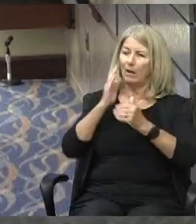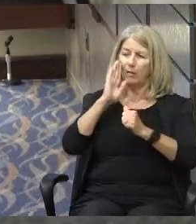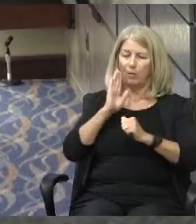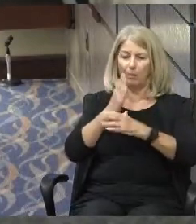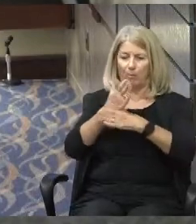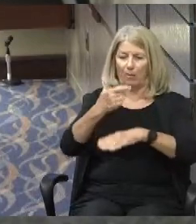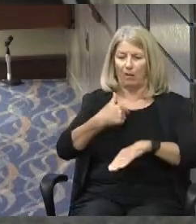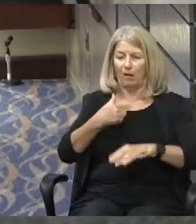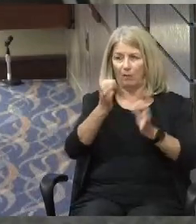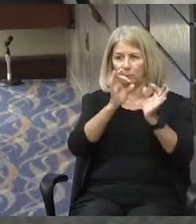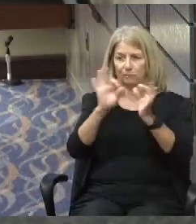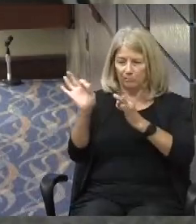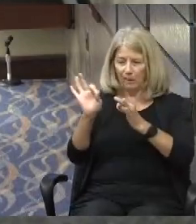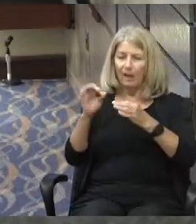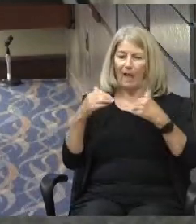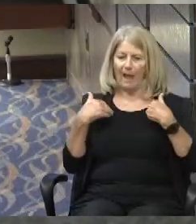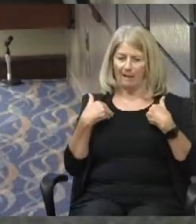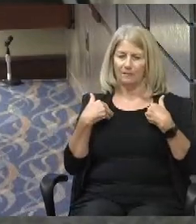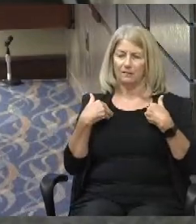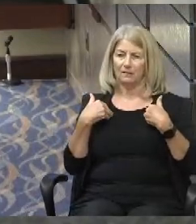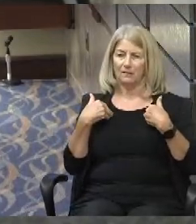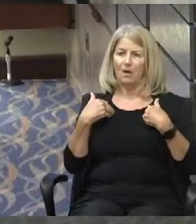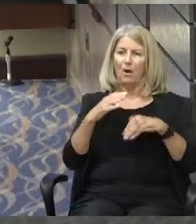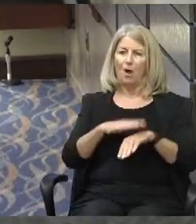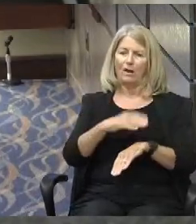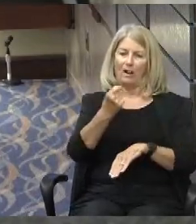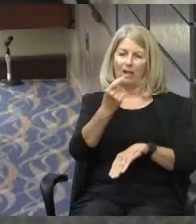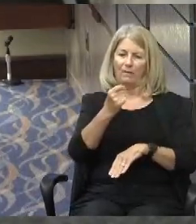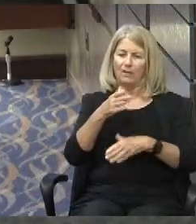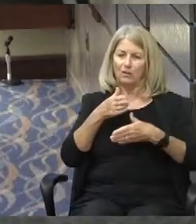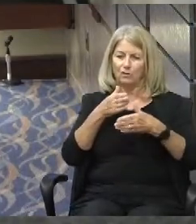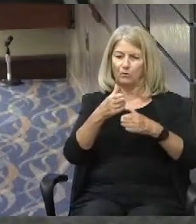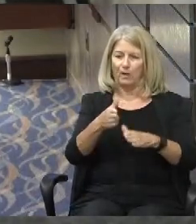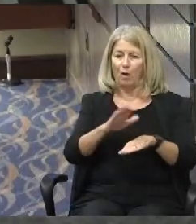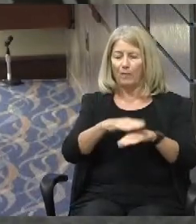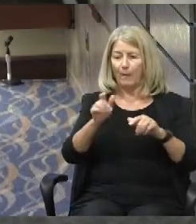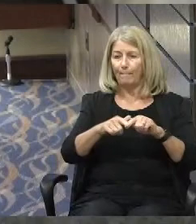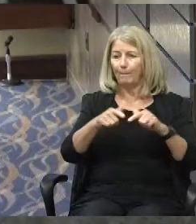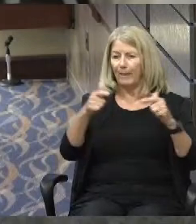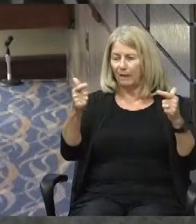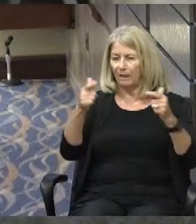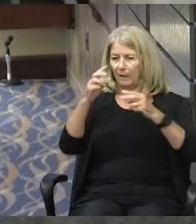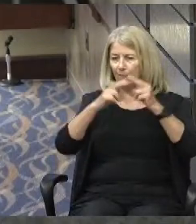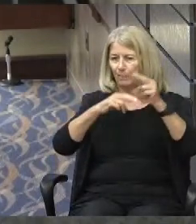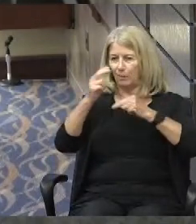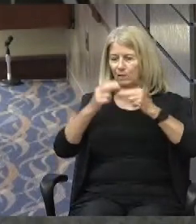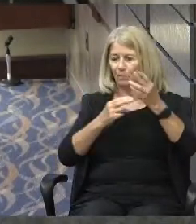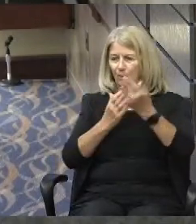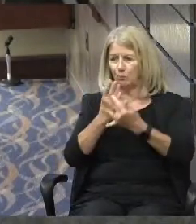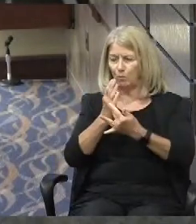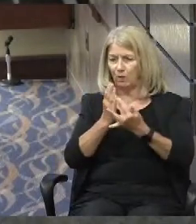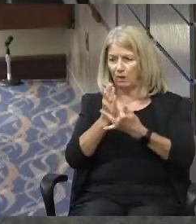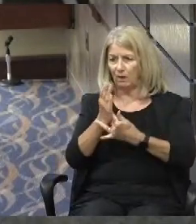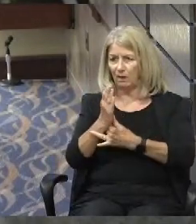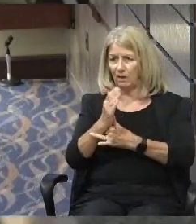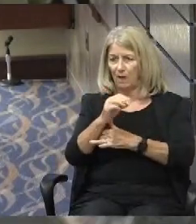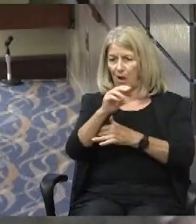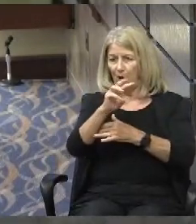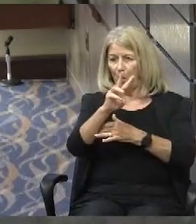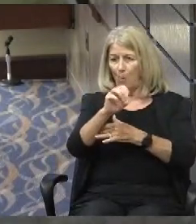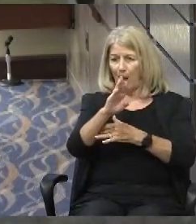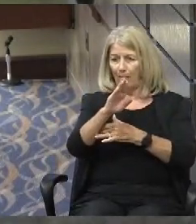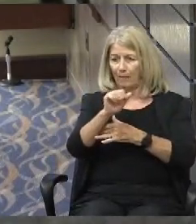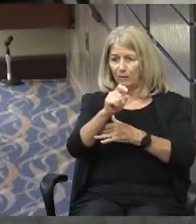It has, the ones on 11th Street, on the big building there between Webster and